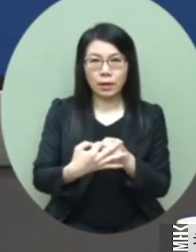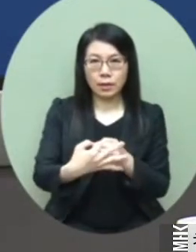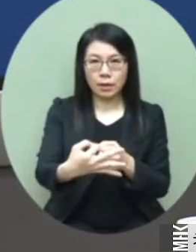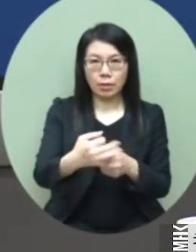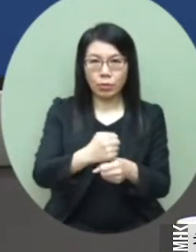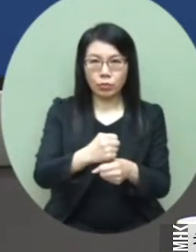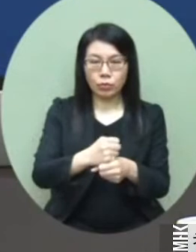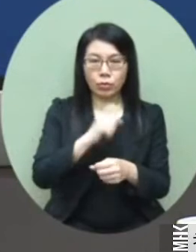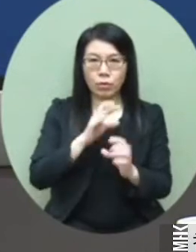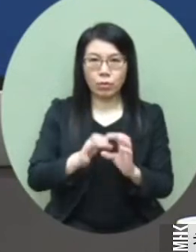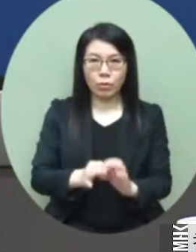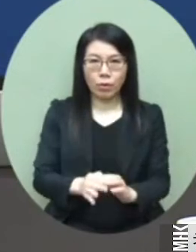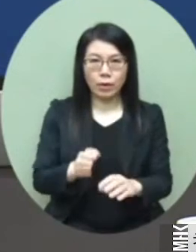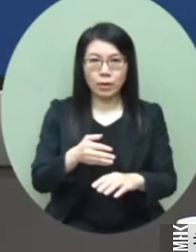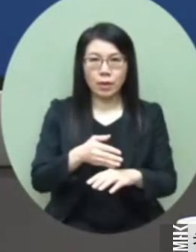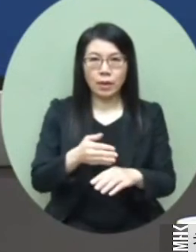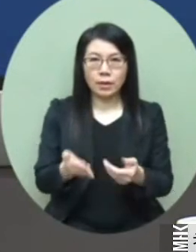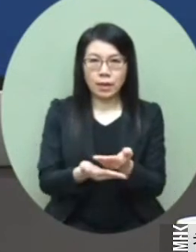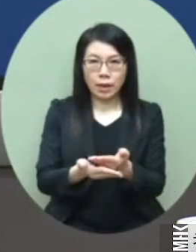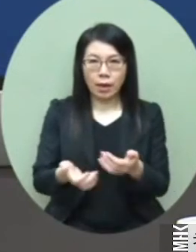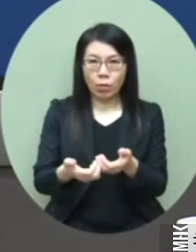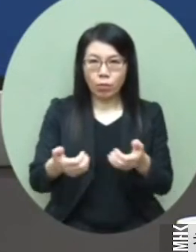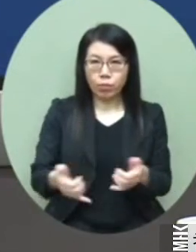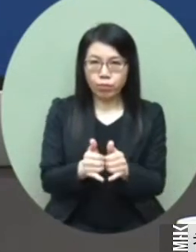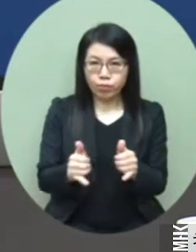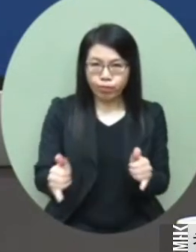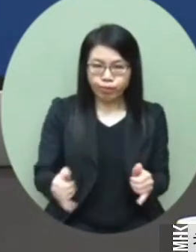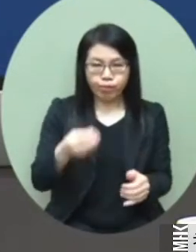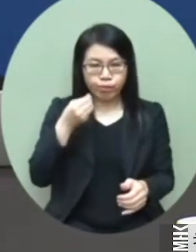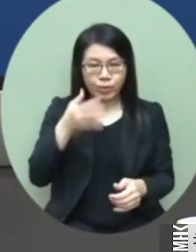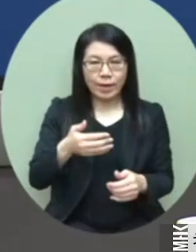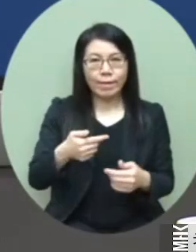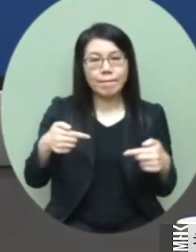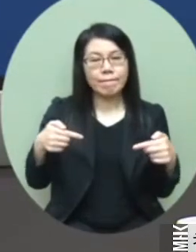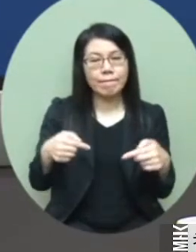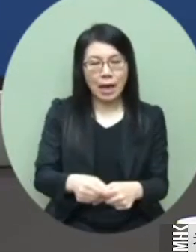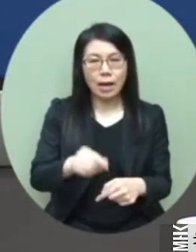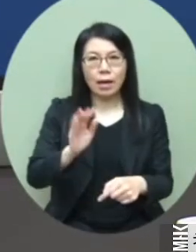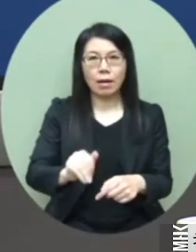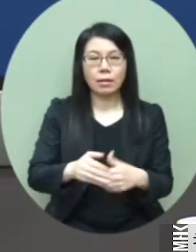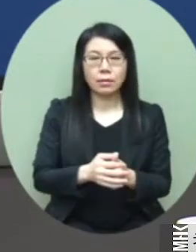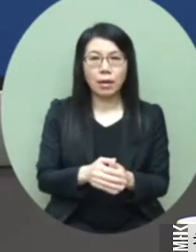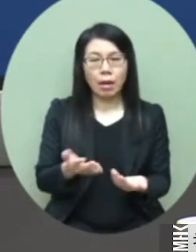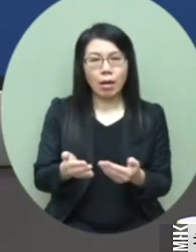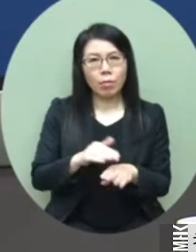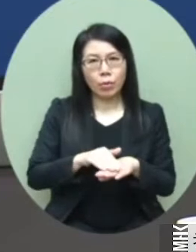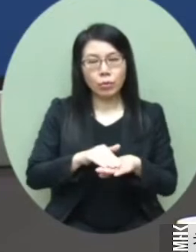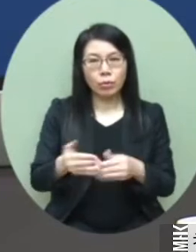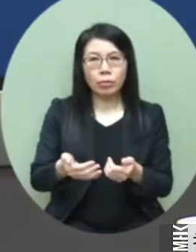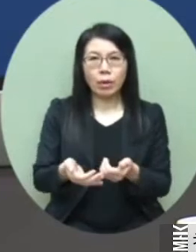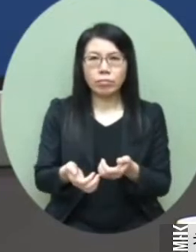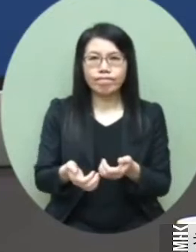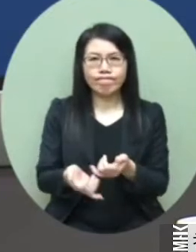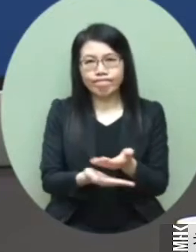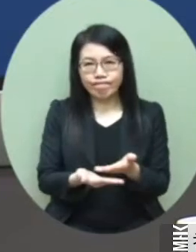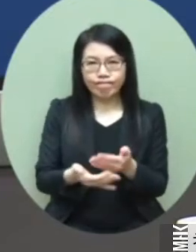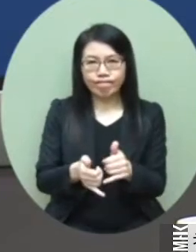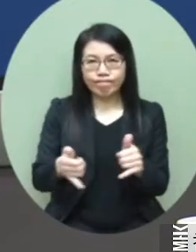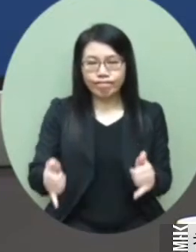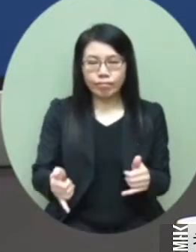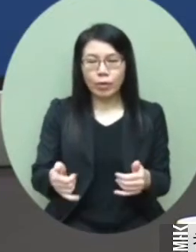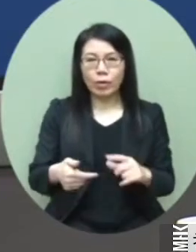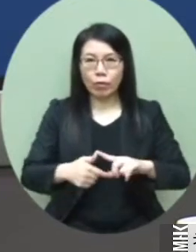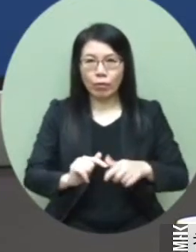3 areas where our community can resume to normal operation. And today I am talking